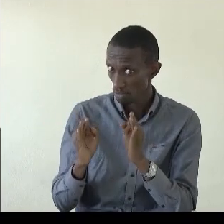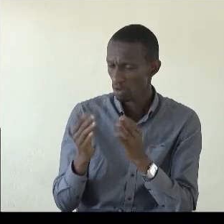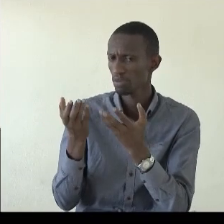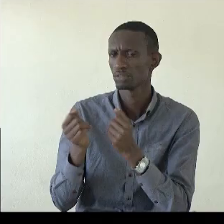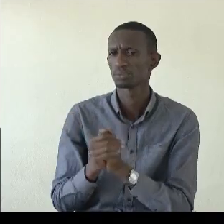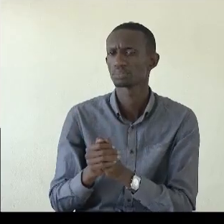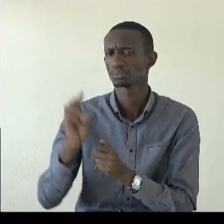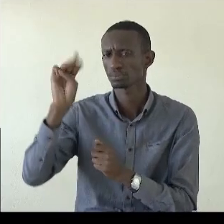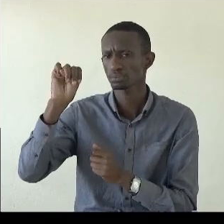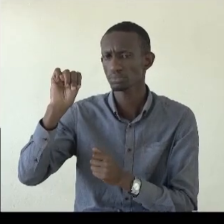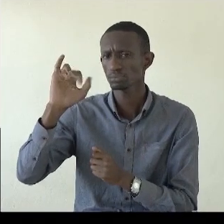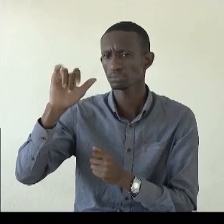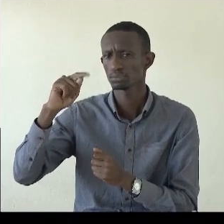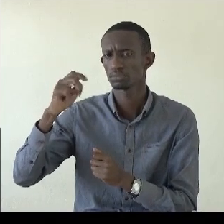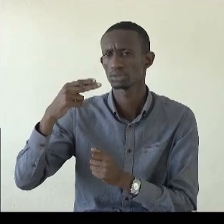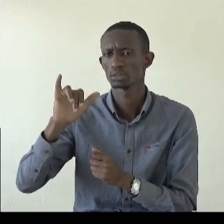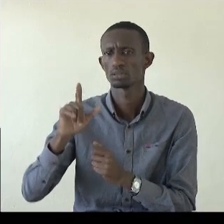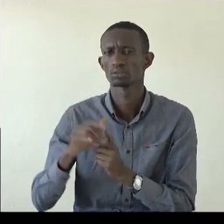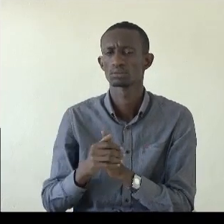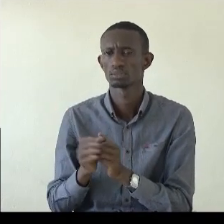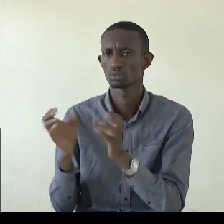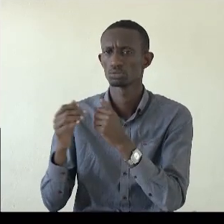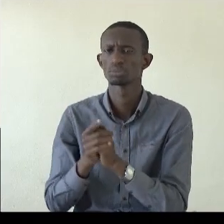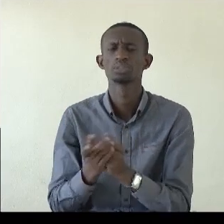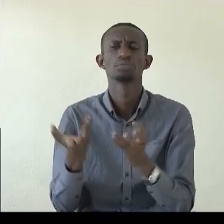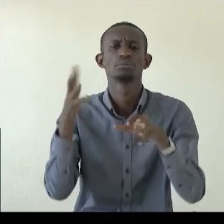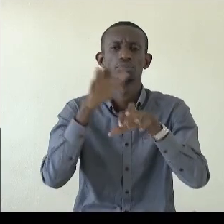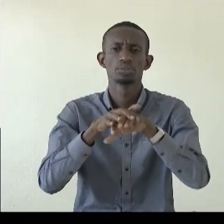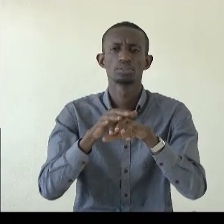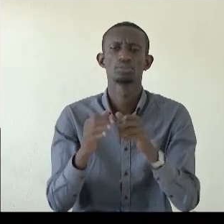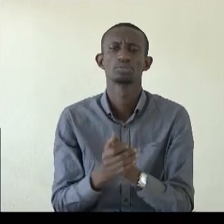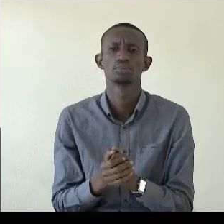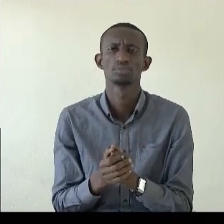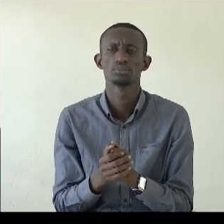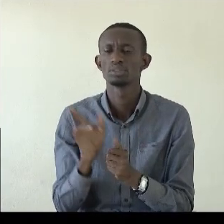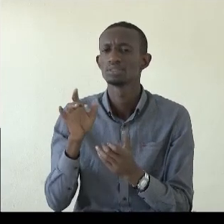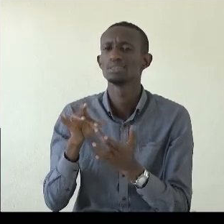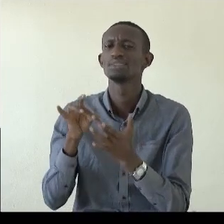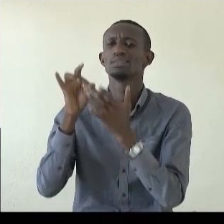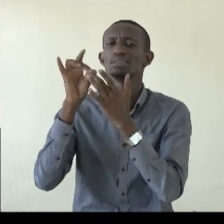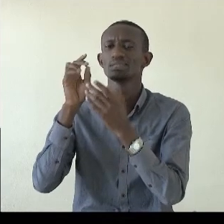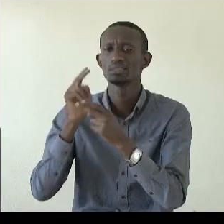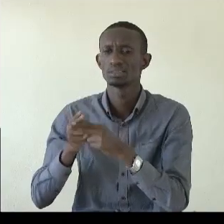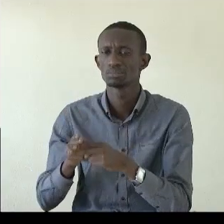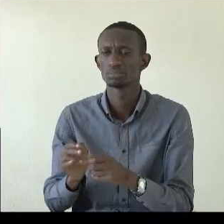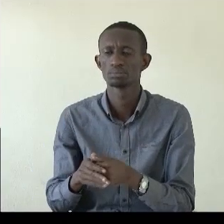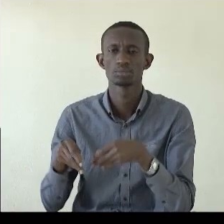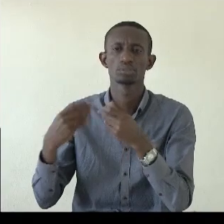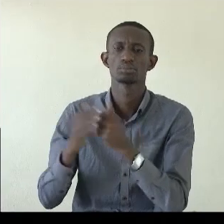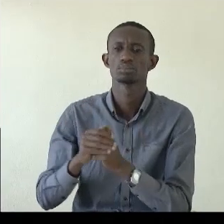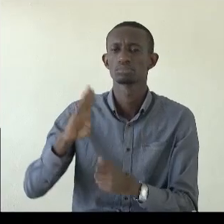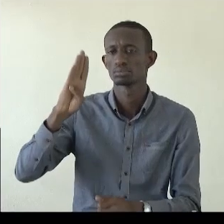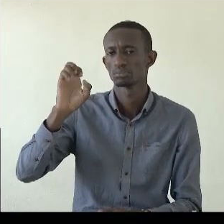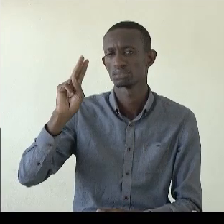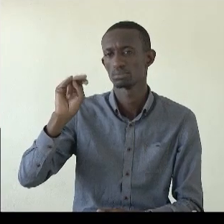it means that methyl group attaches a special name to this benzene, which is taurine.